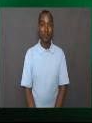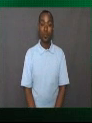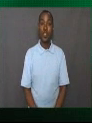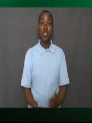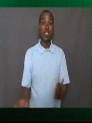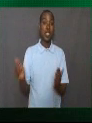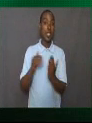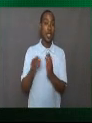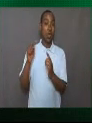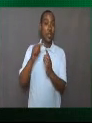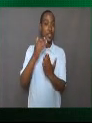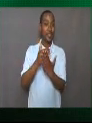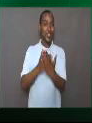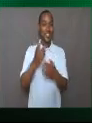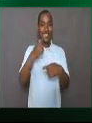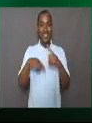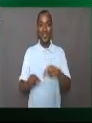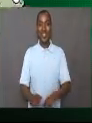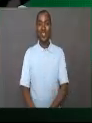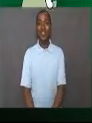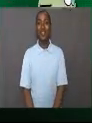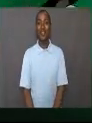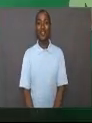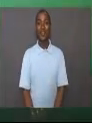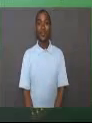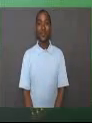Let's get back to our lesson.